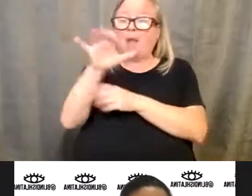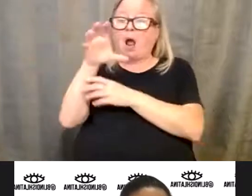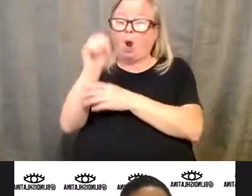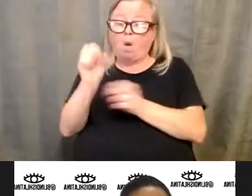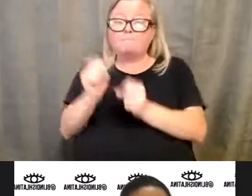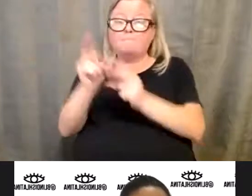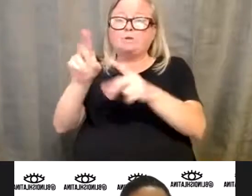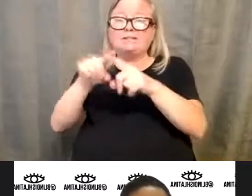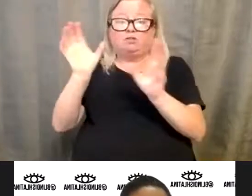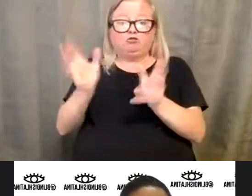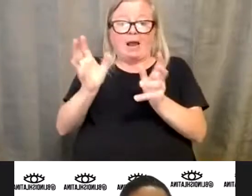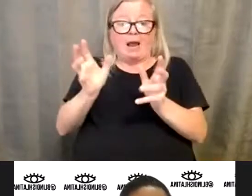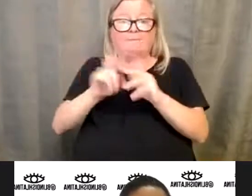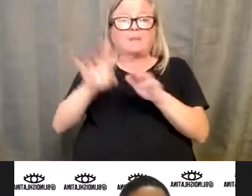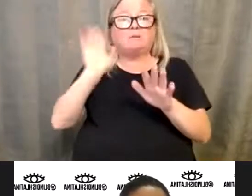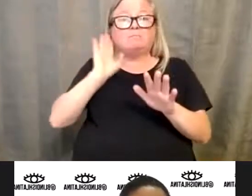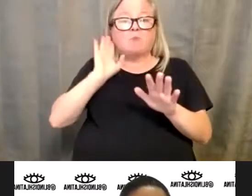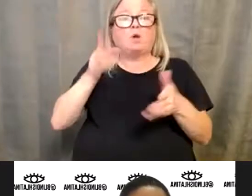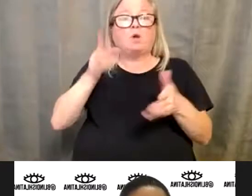bit about them to get us started.